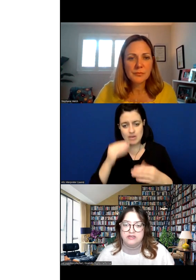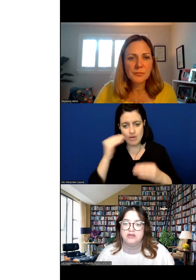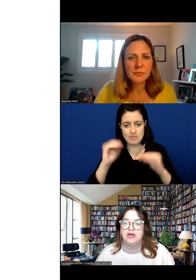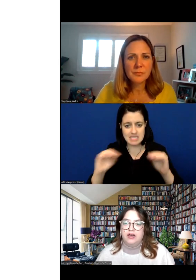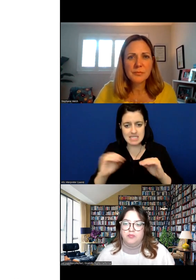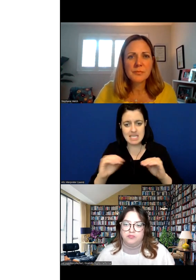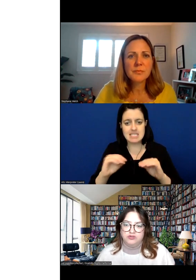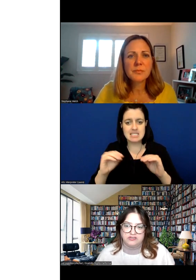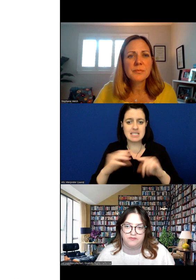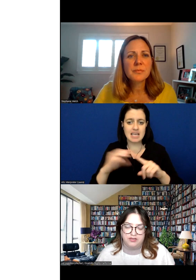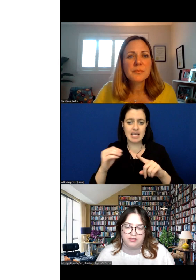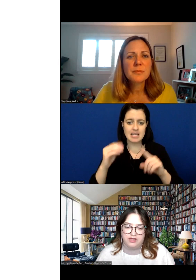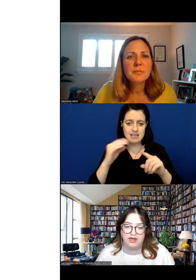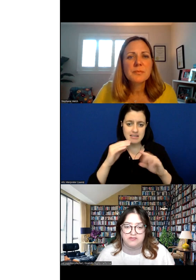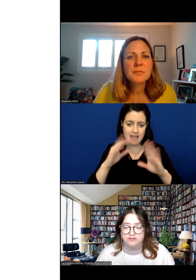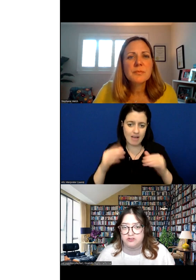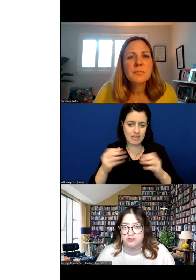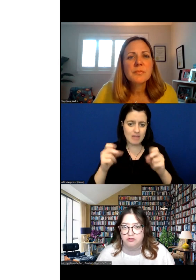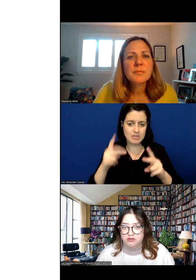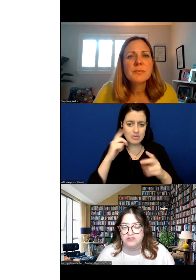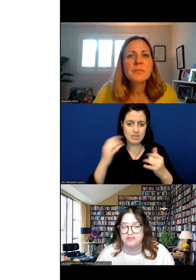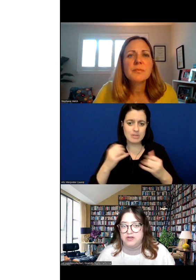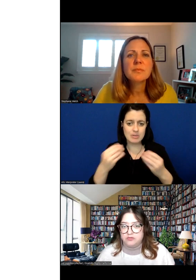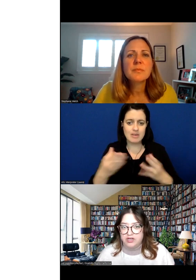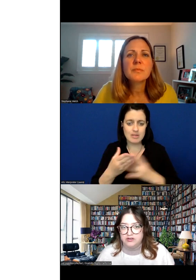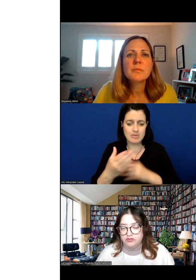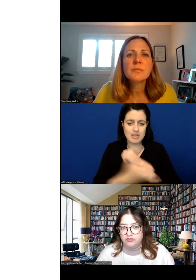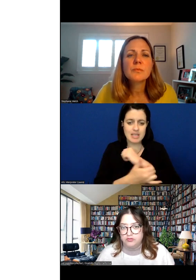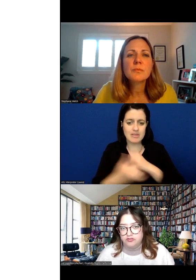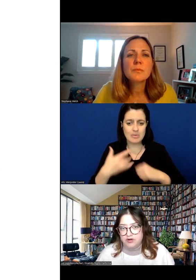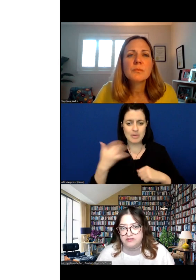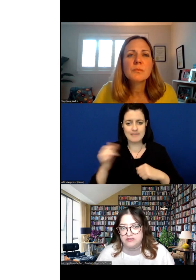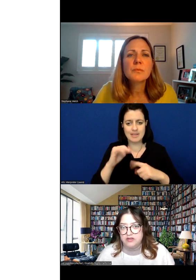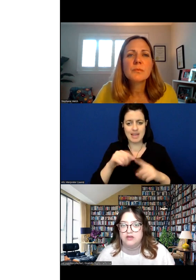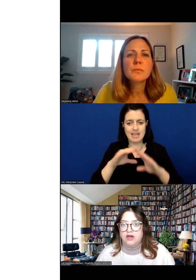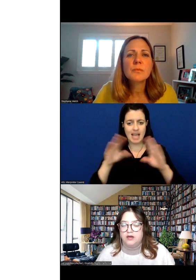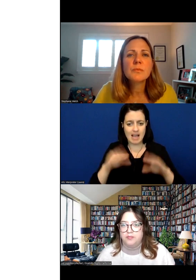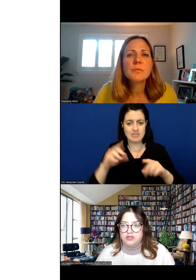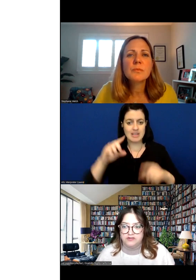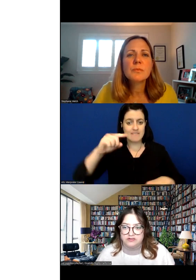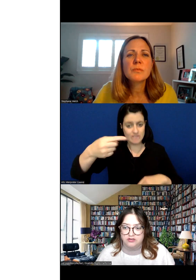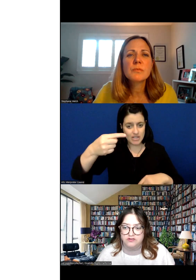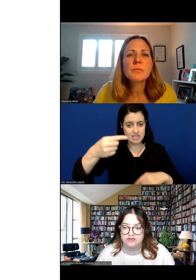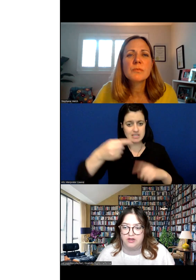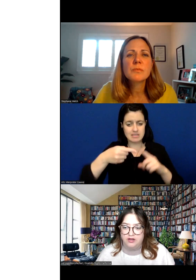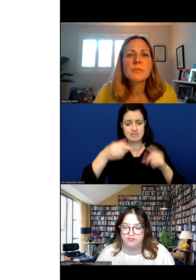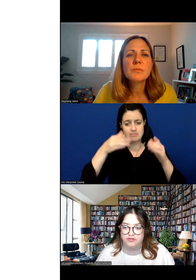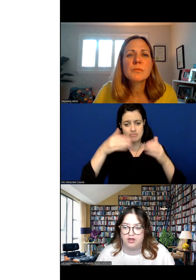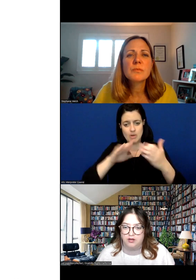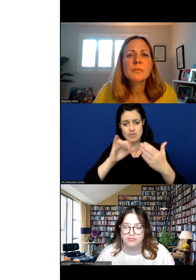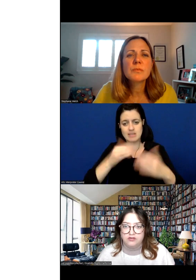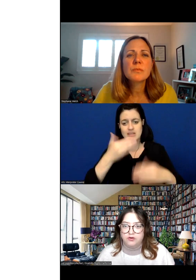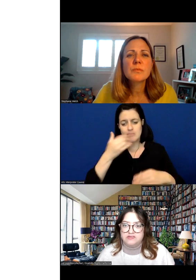And we just feel that a housing first approach is the best way to address the concerns